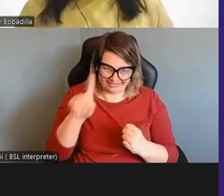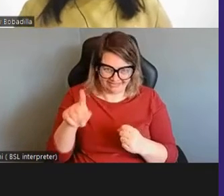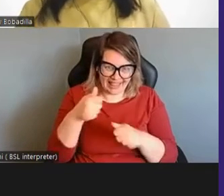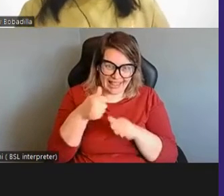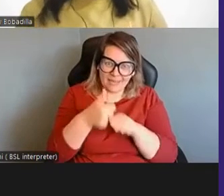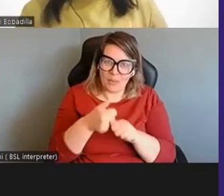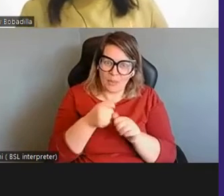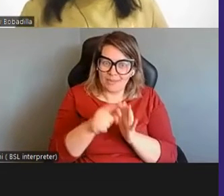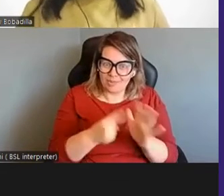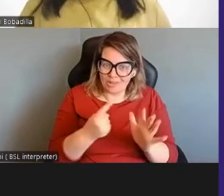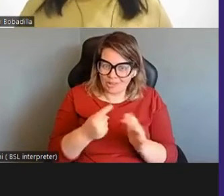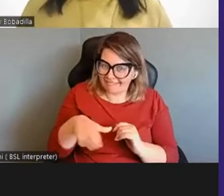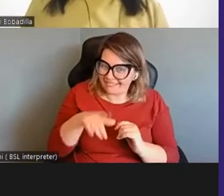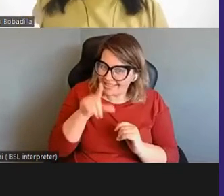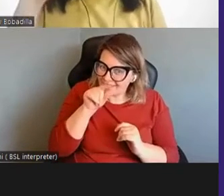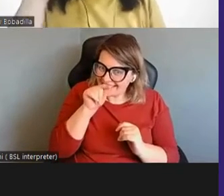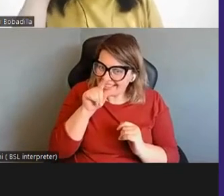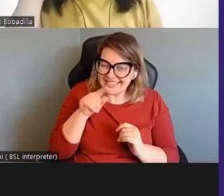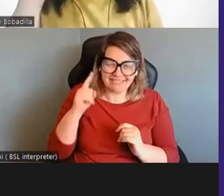for the chicken.